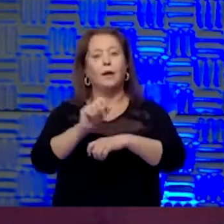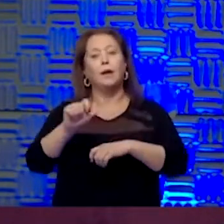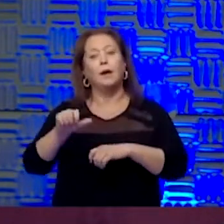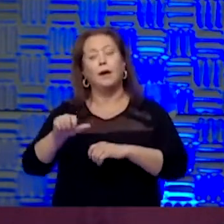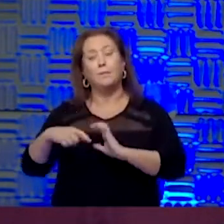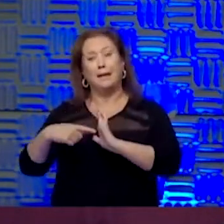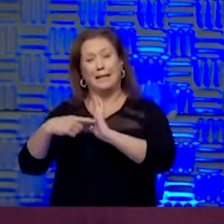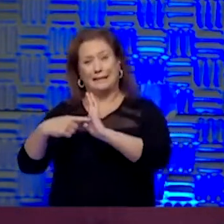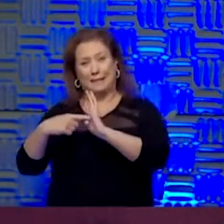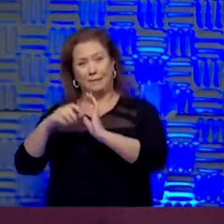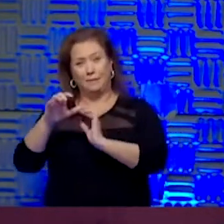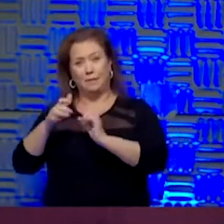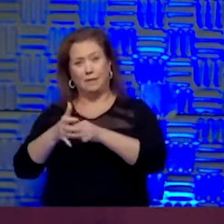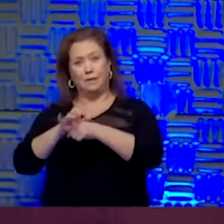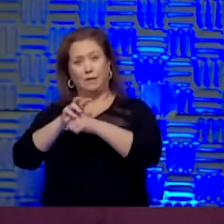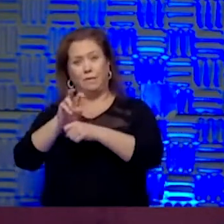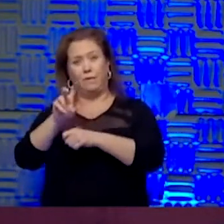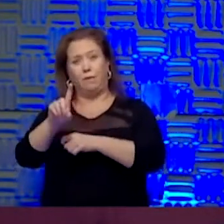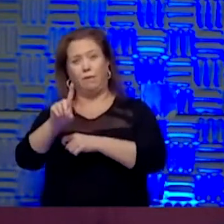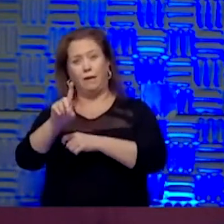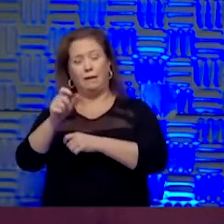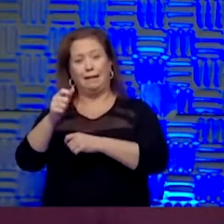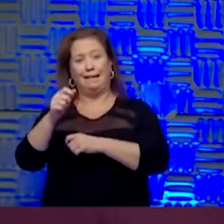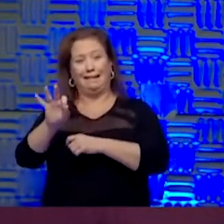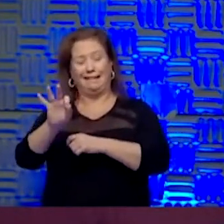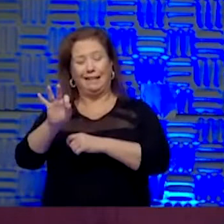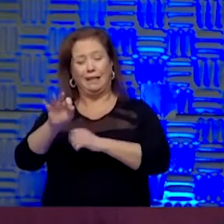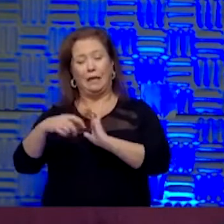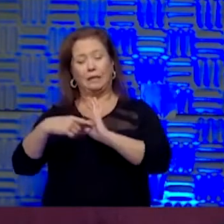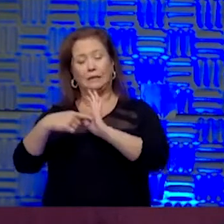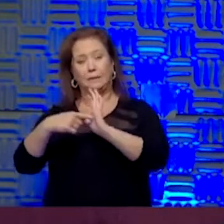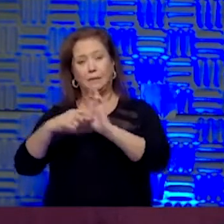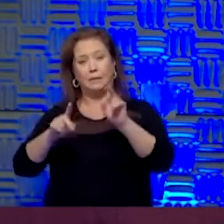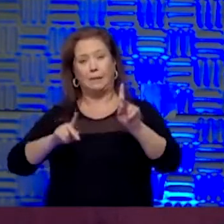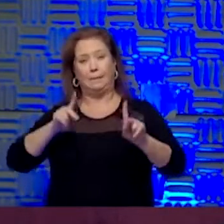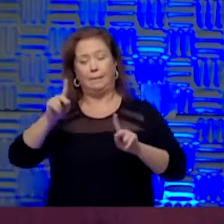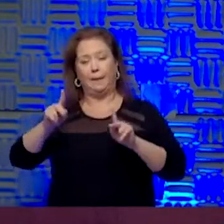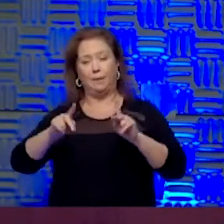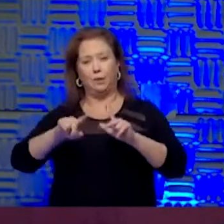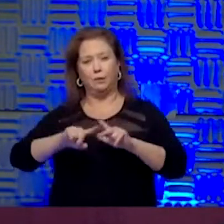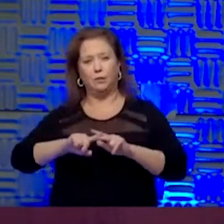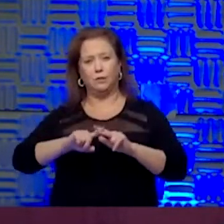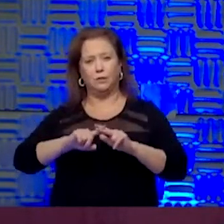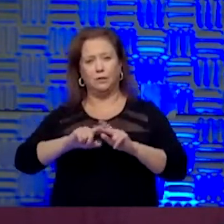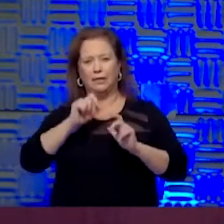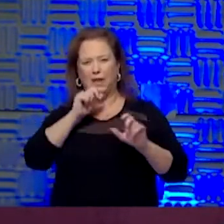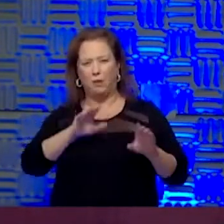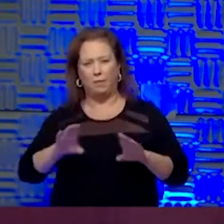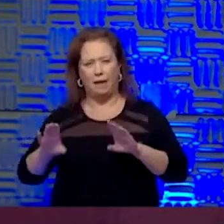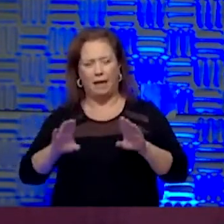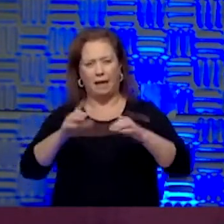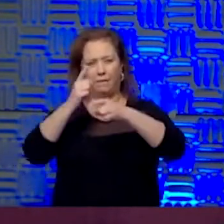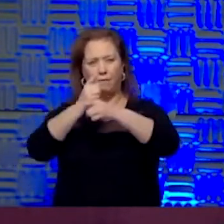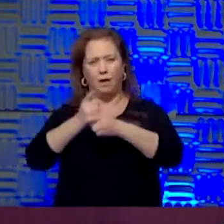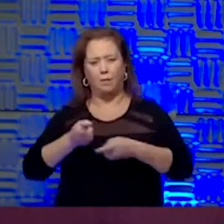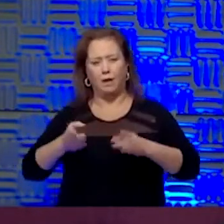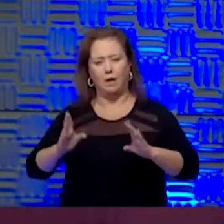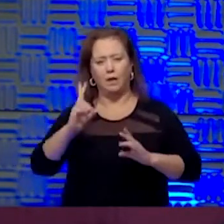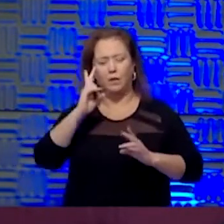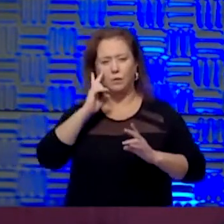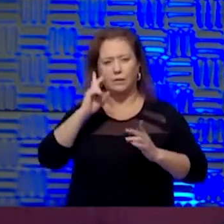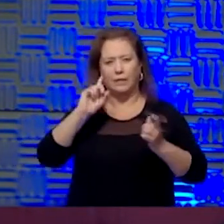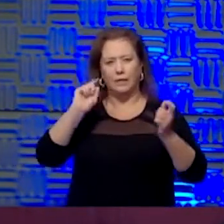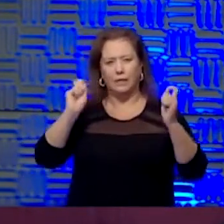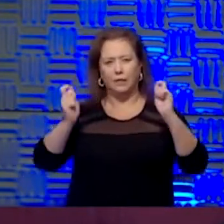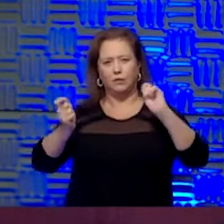of having COVID-19 can be when people don't behave right. And if you see changes in